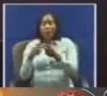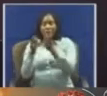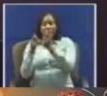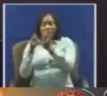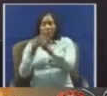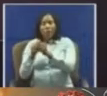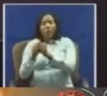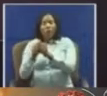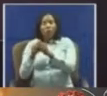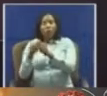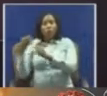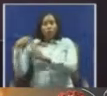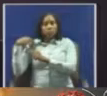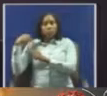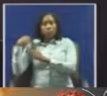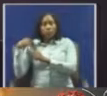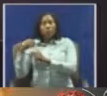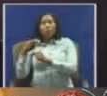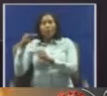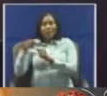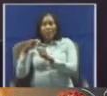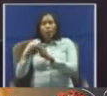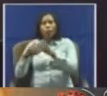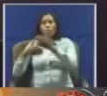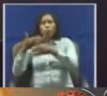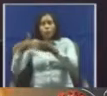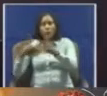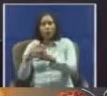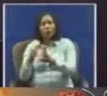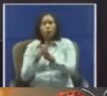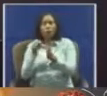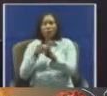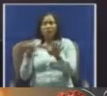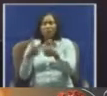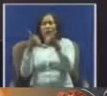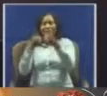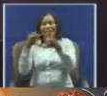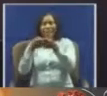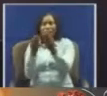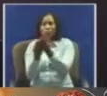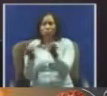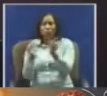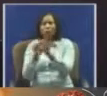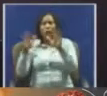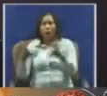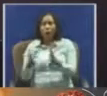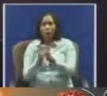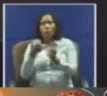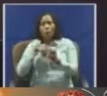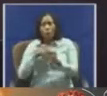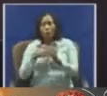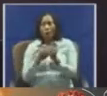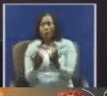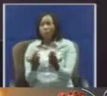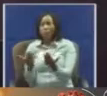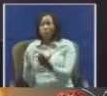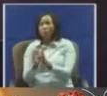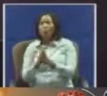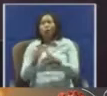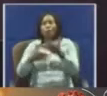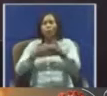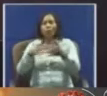which, quote, are in process of discerning how this challenge may be resolved. And we look forward to progress being made in